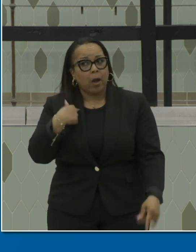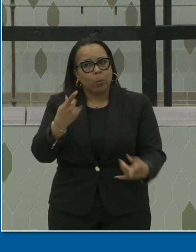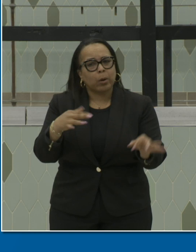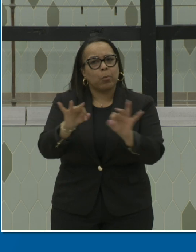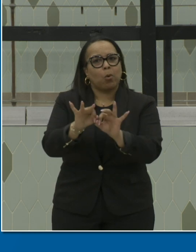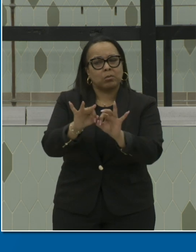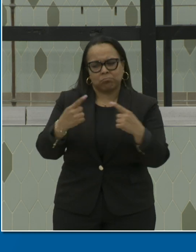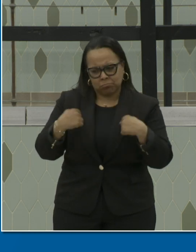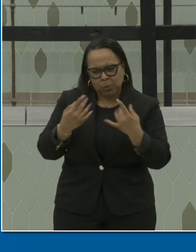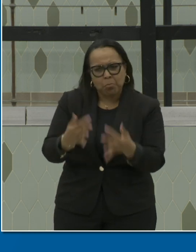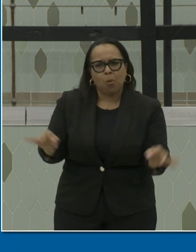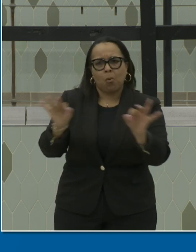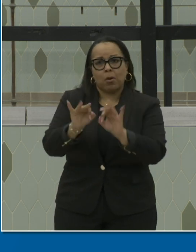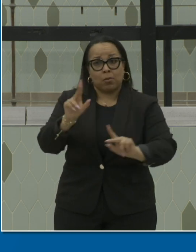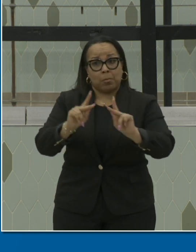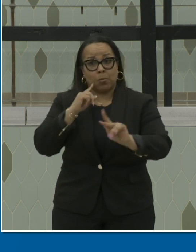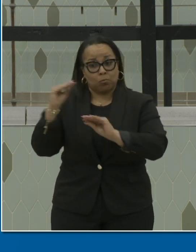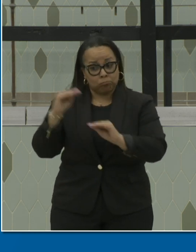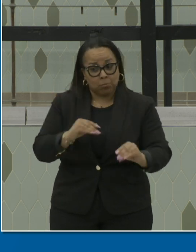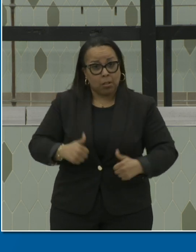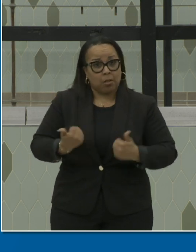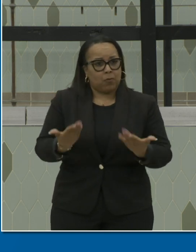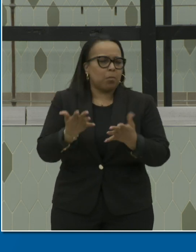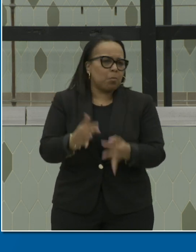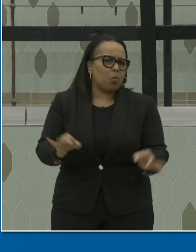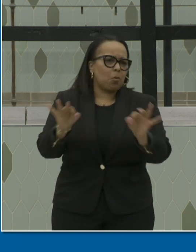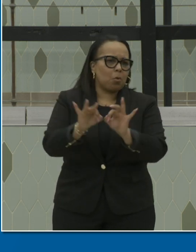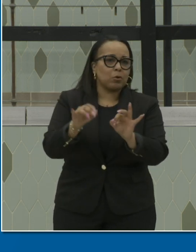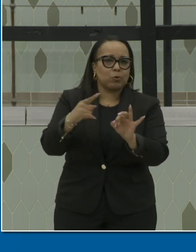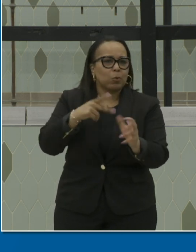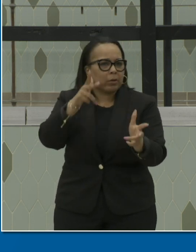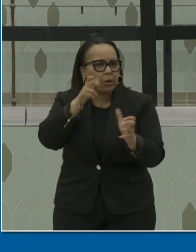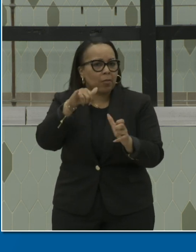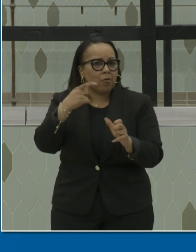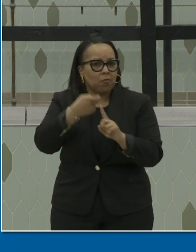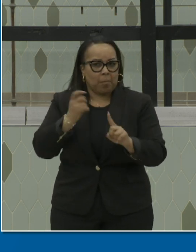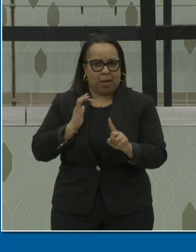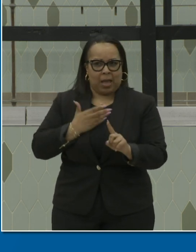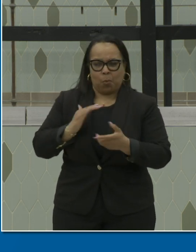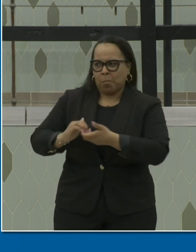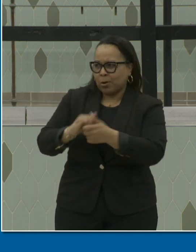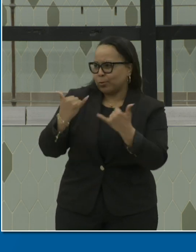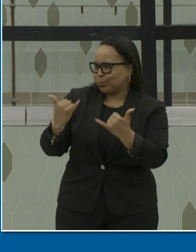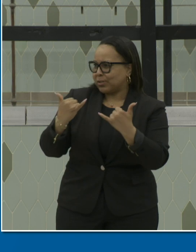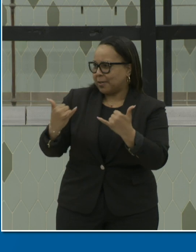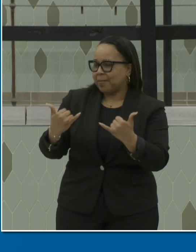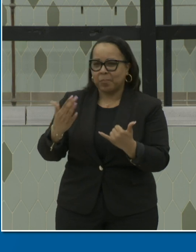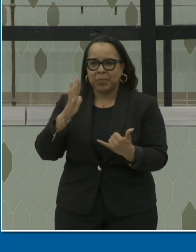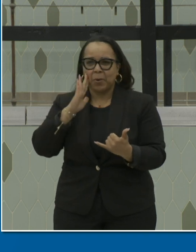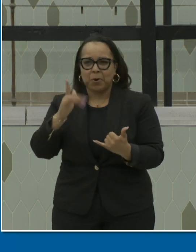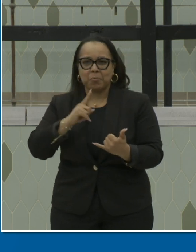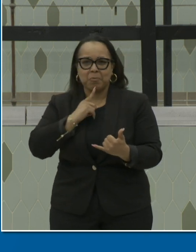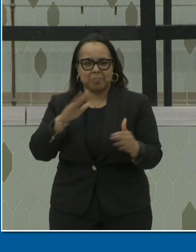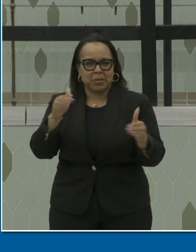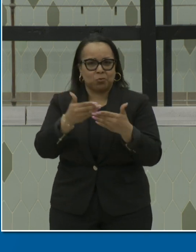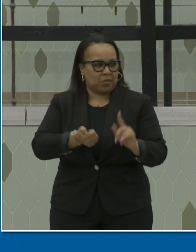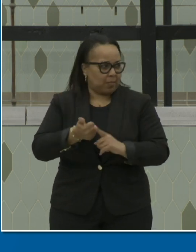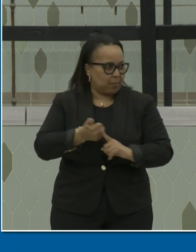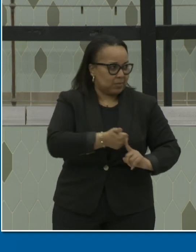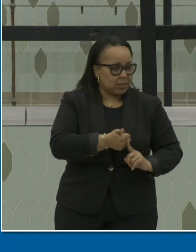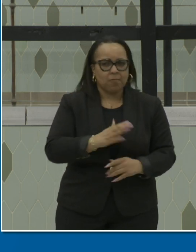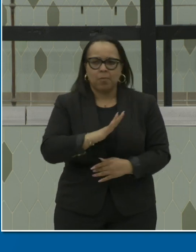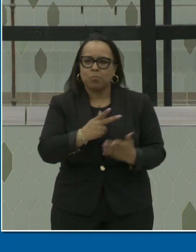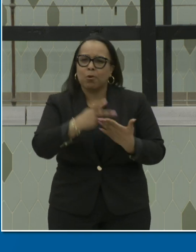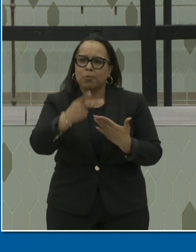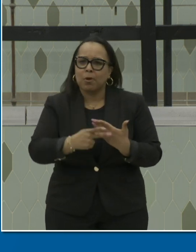important. We're important, the people who live here are important, and you will hear that from all of our partners today that will introduce themselves and